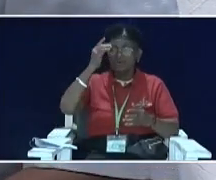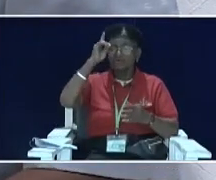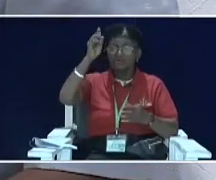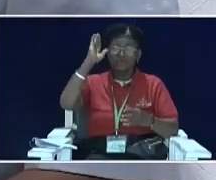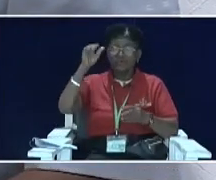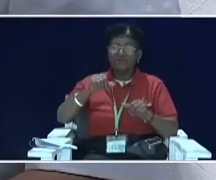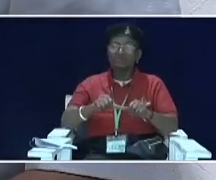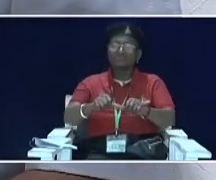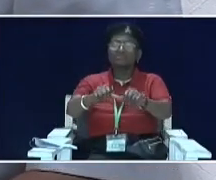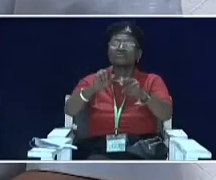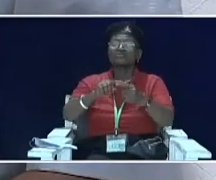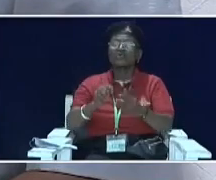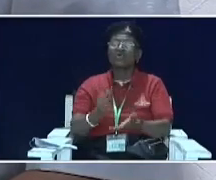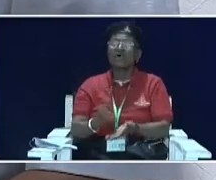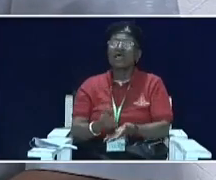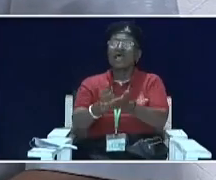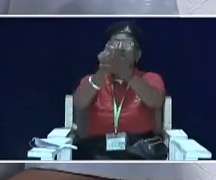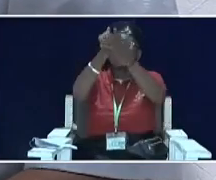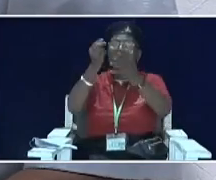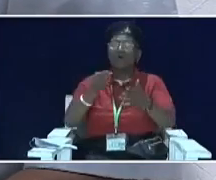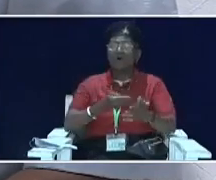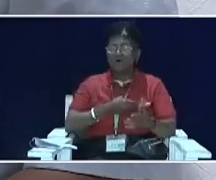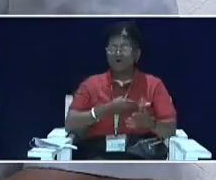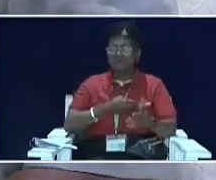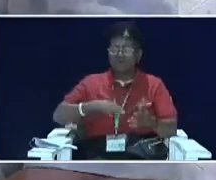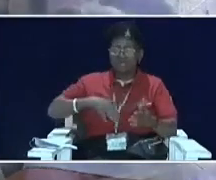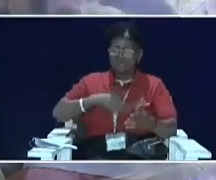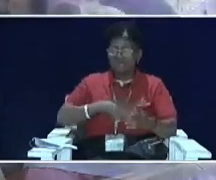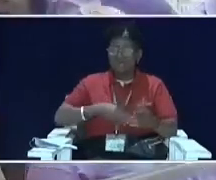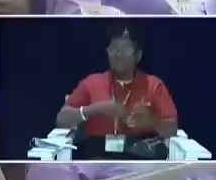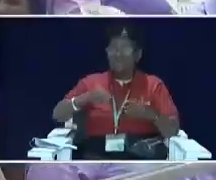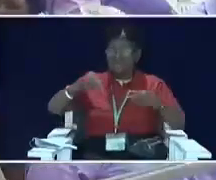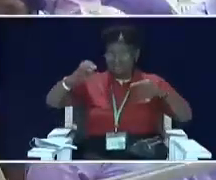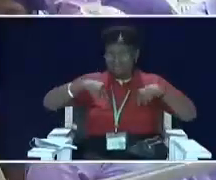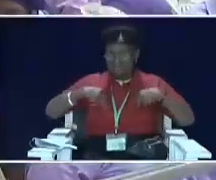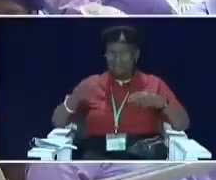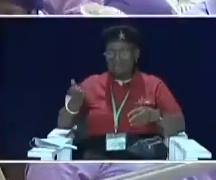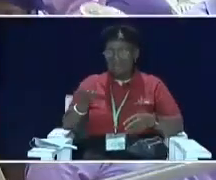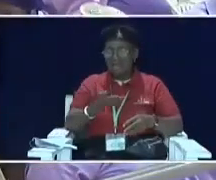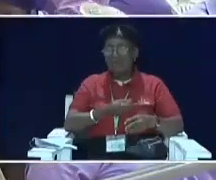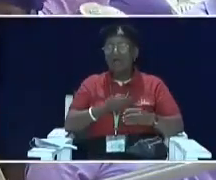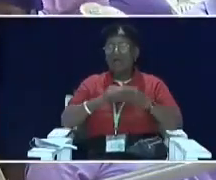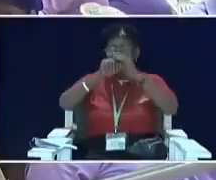Please accept our worship in Jesus' name.